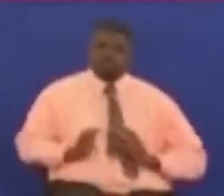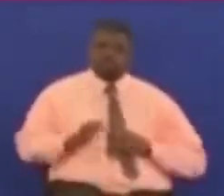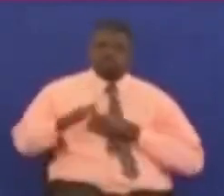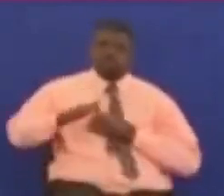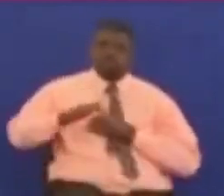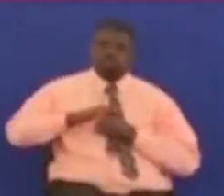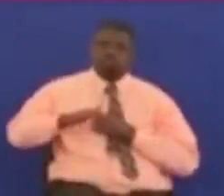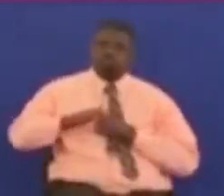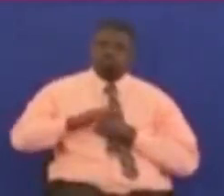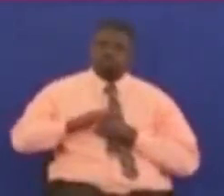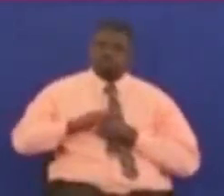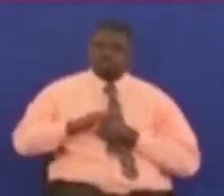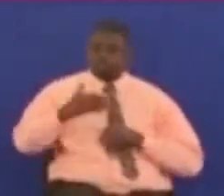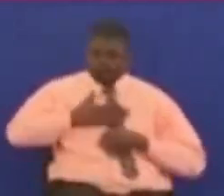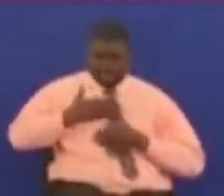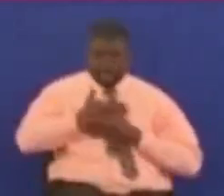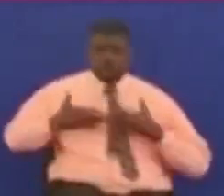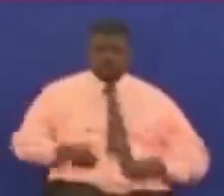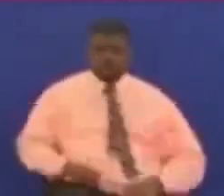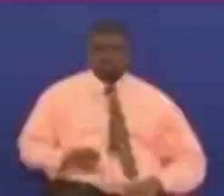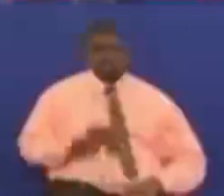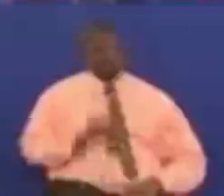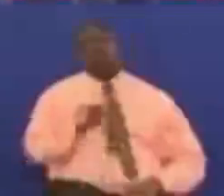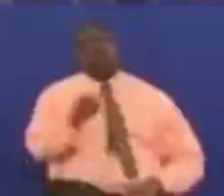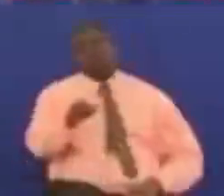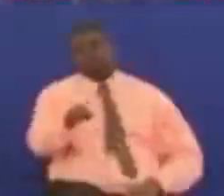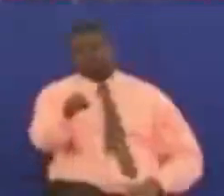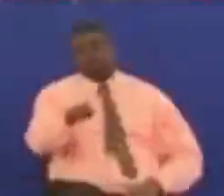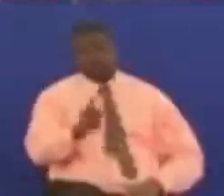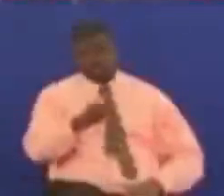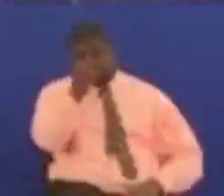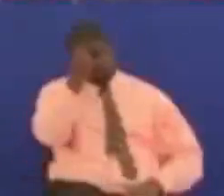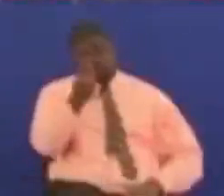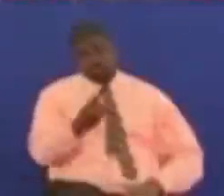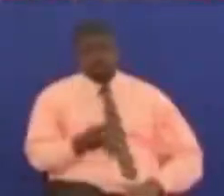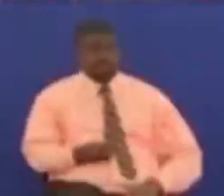of my country. That's my question, if I understood her question well.